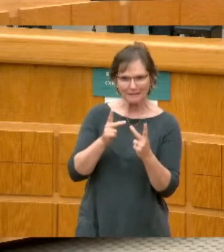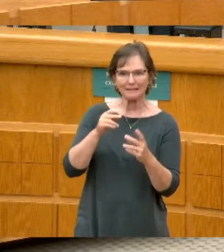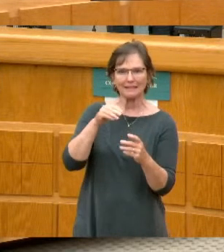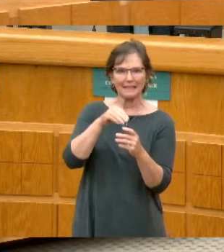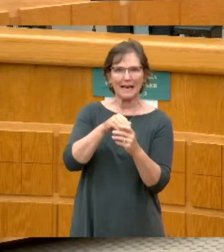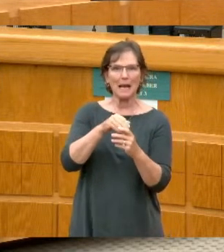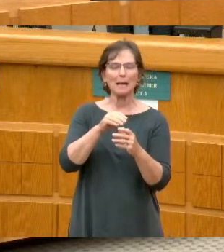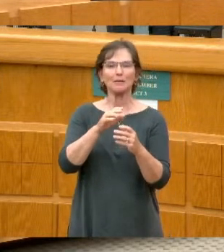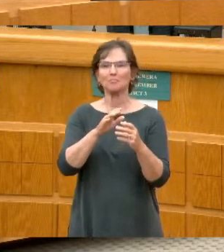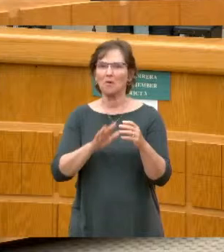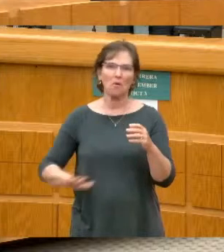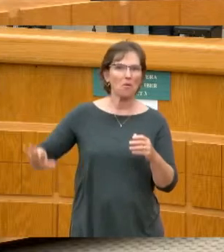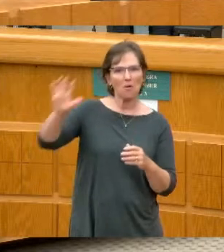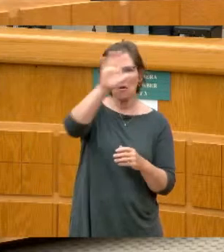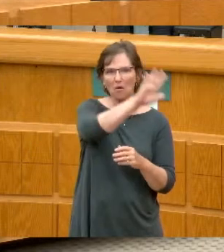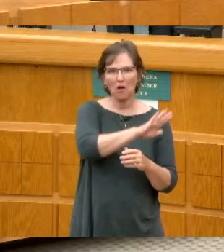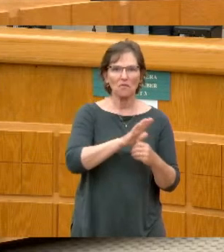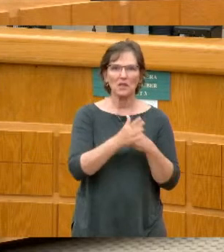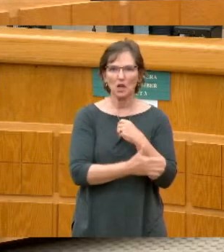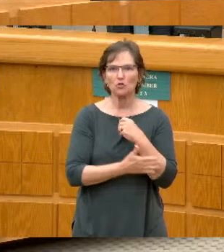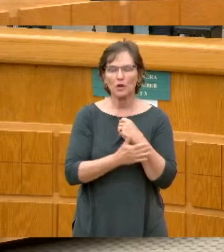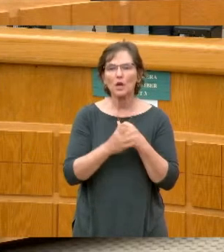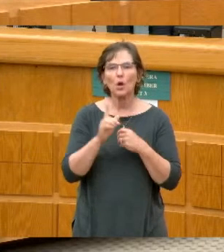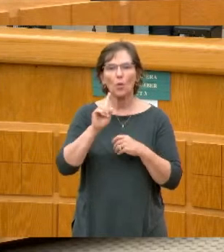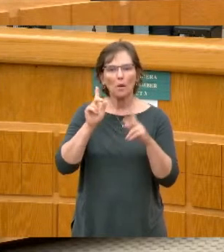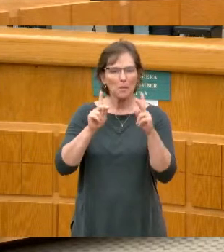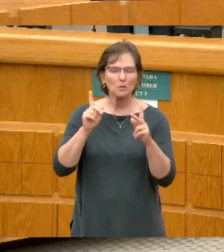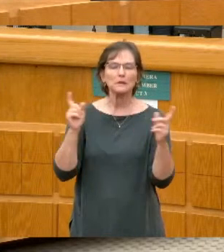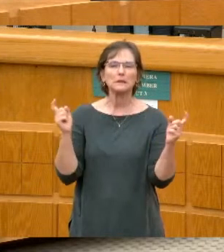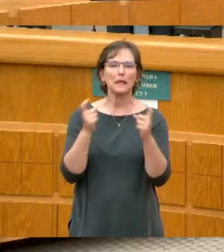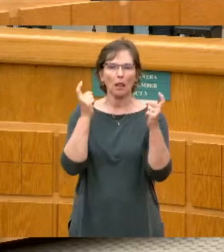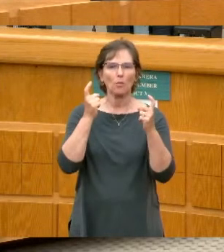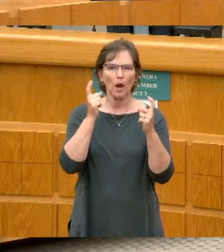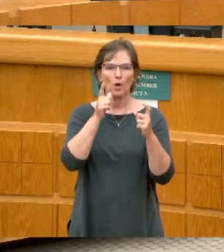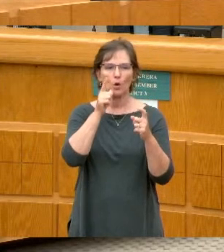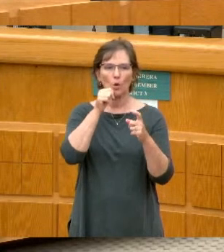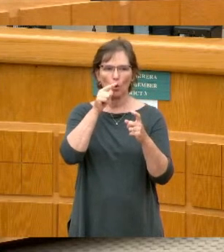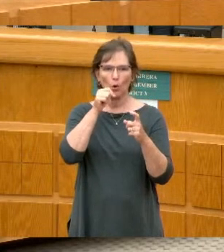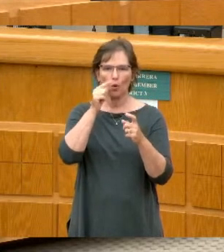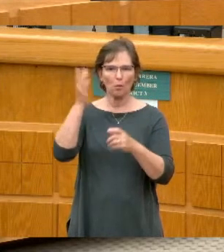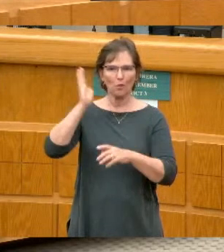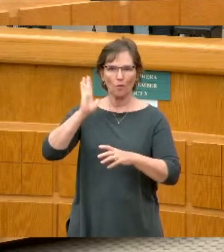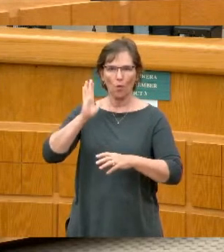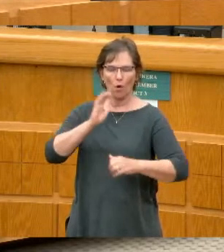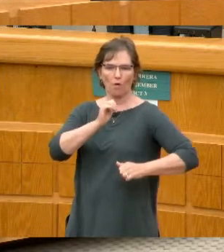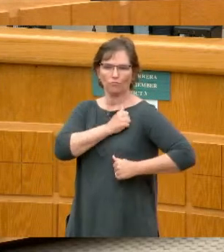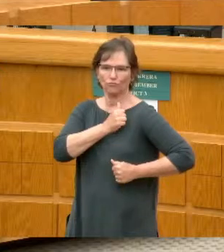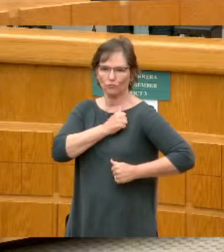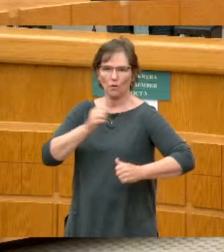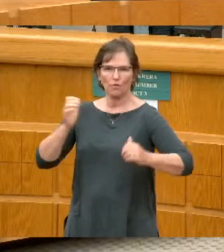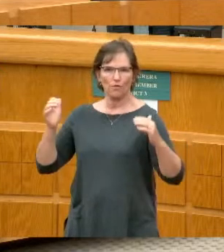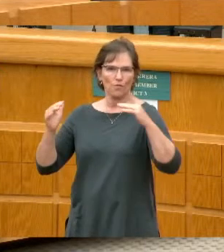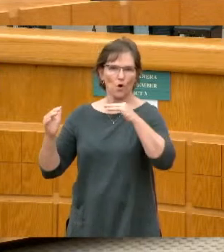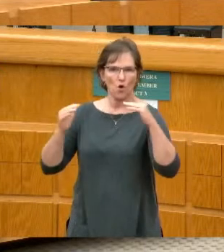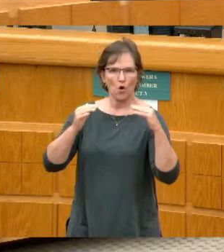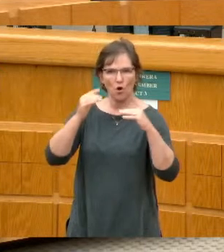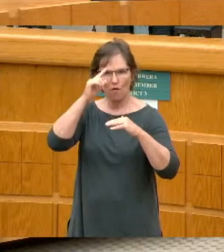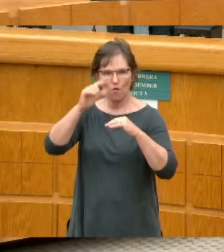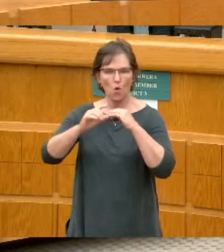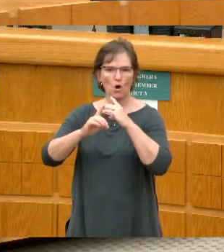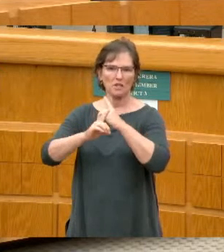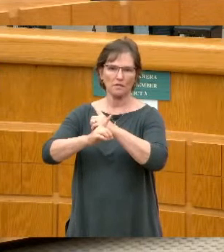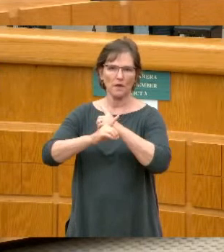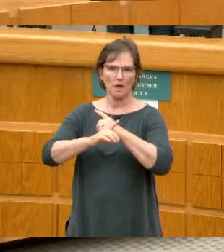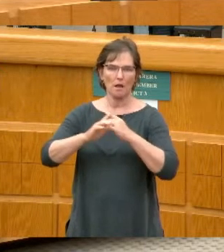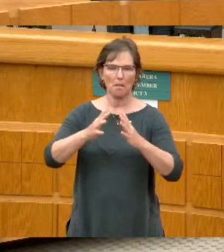yourself to go. You won't find that, I don't believe, anywhere else in the United States, that people that celebrate being an American,